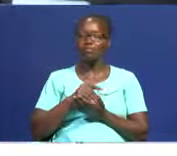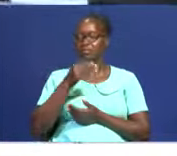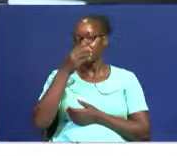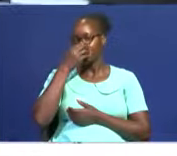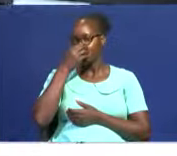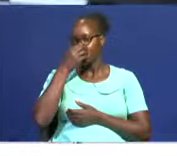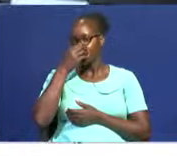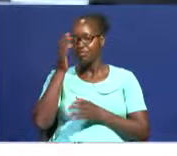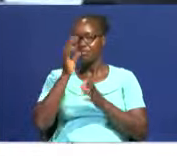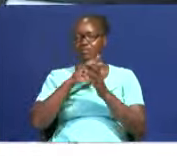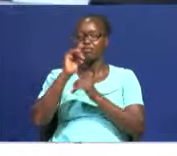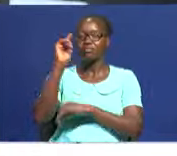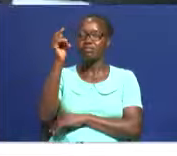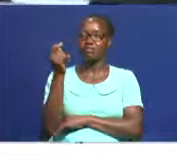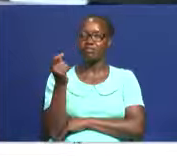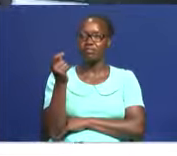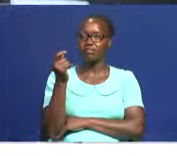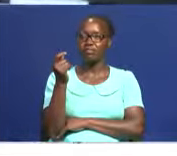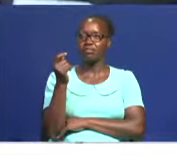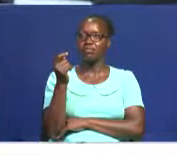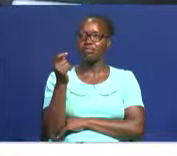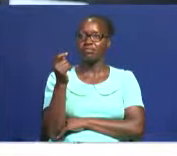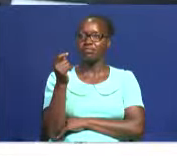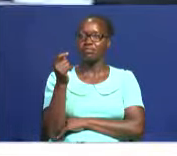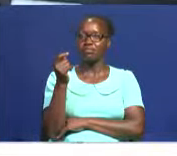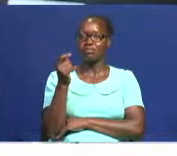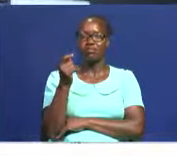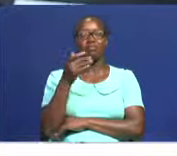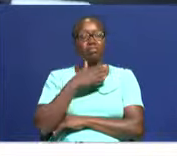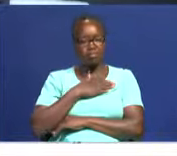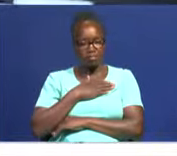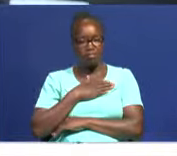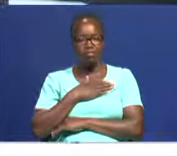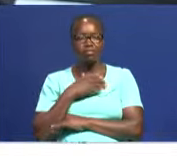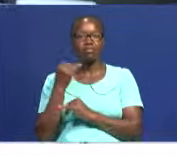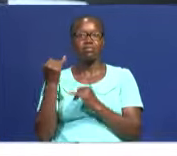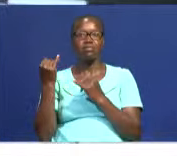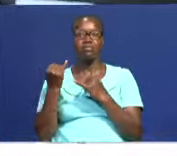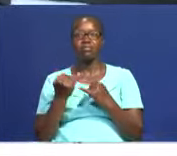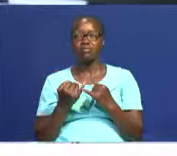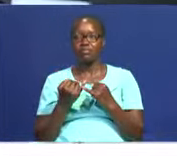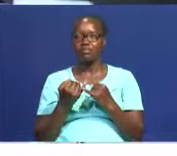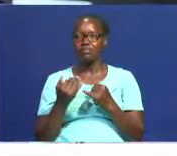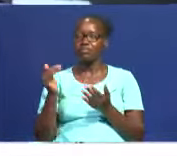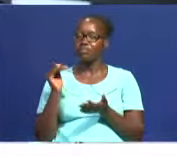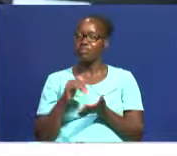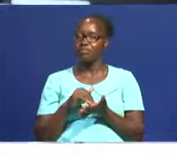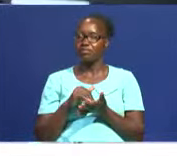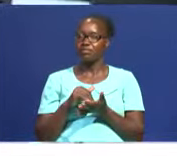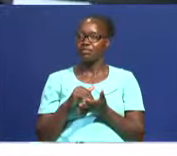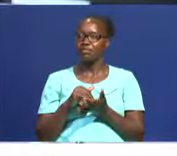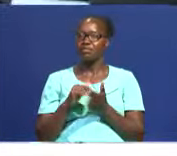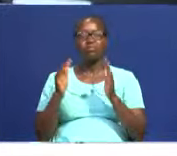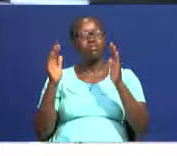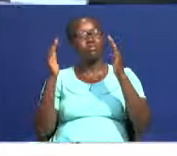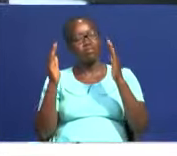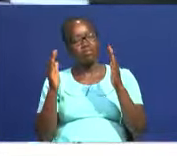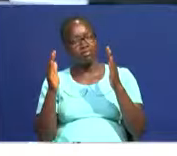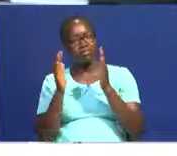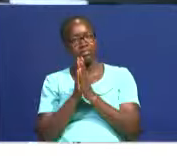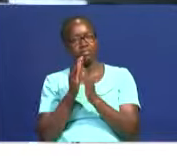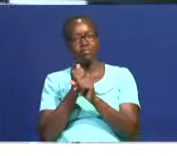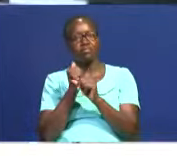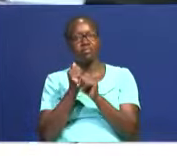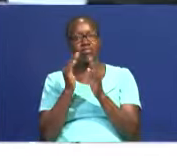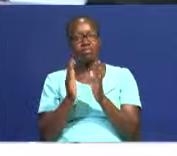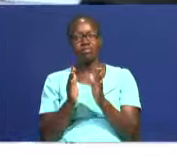Ruto, the President of the Republic of Kenya, for honoring our invitation once again to celebrate with